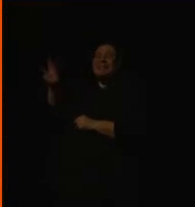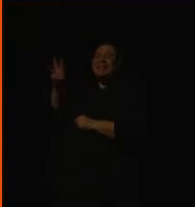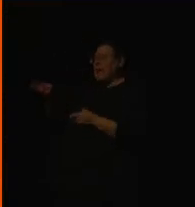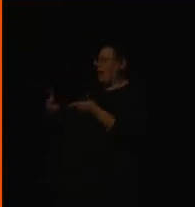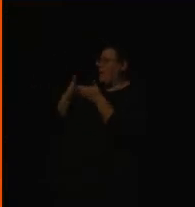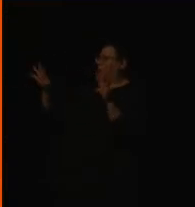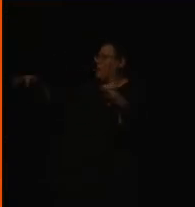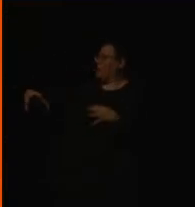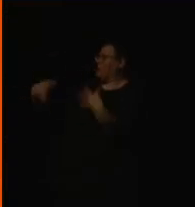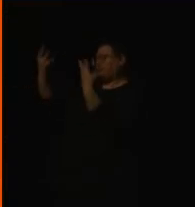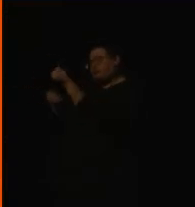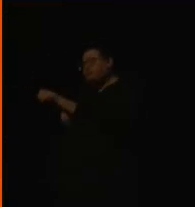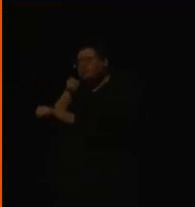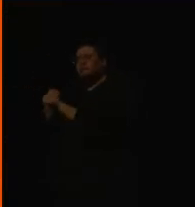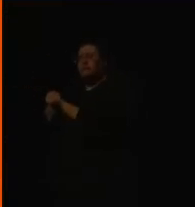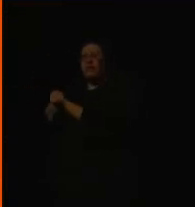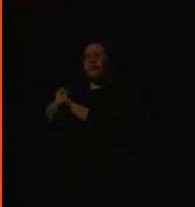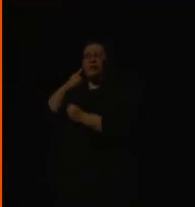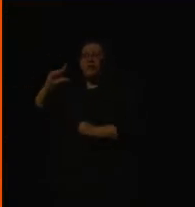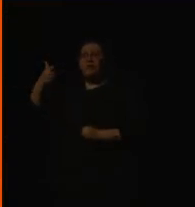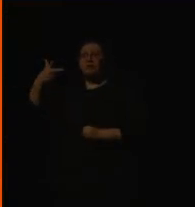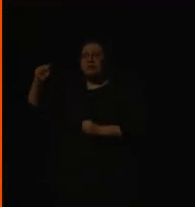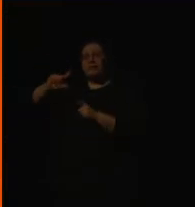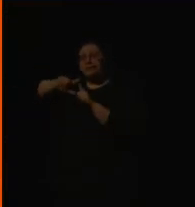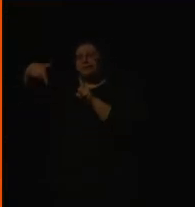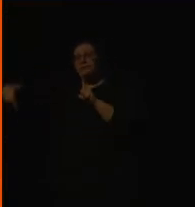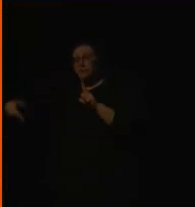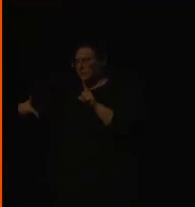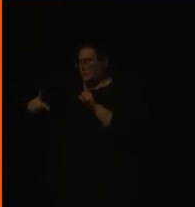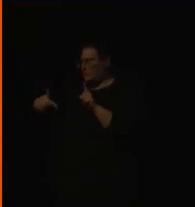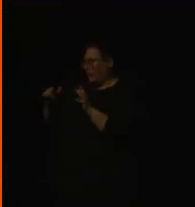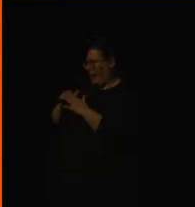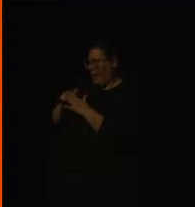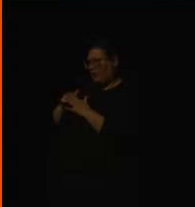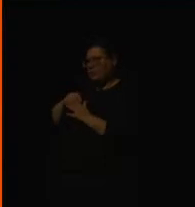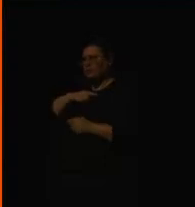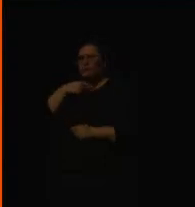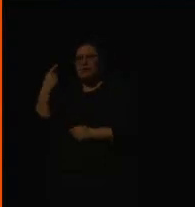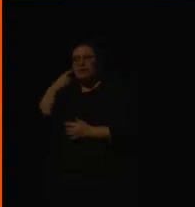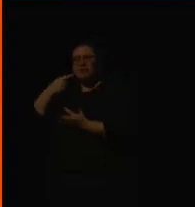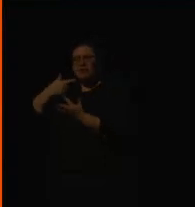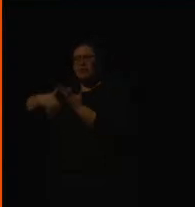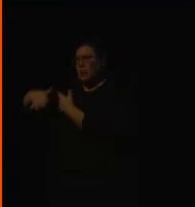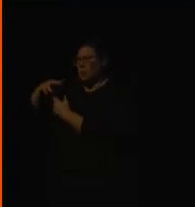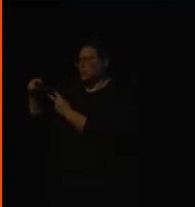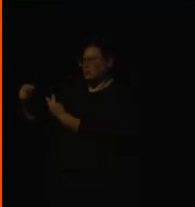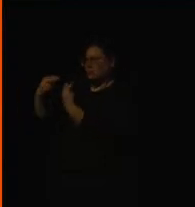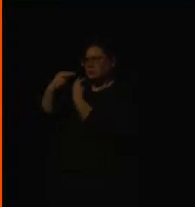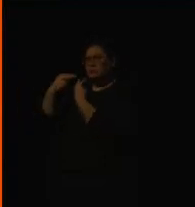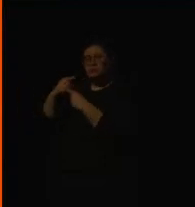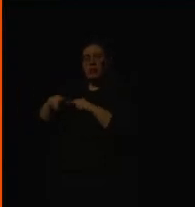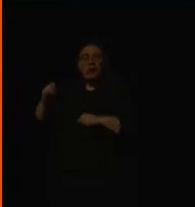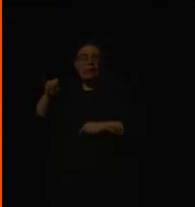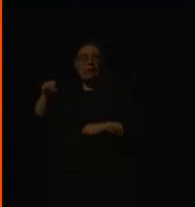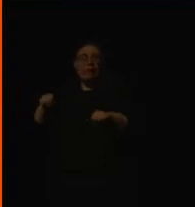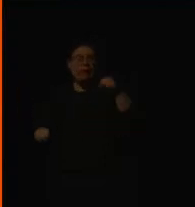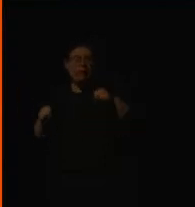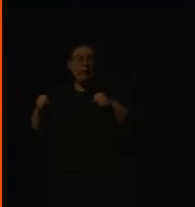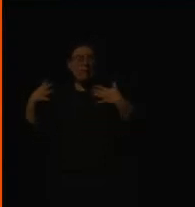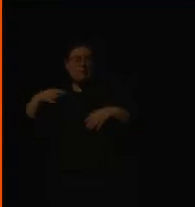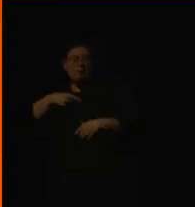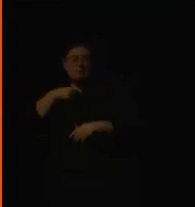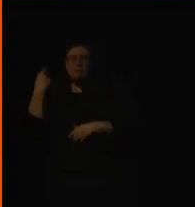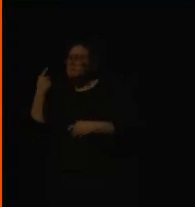campaigning for an LGBT cause was to incur a real social risk. But Ady took that risk unhesitatingly, and largely